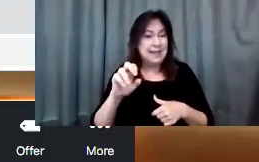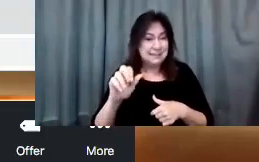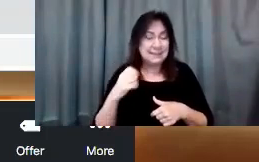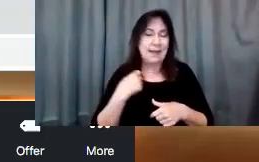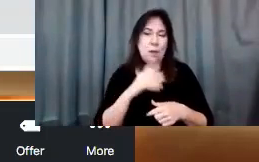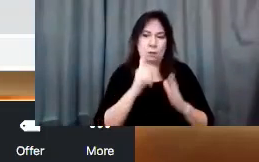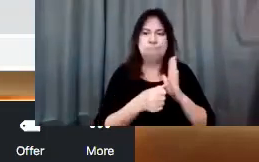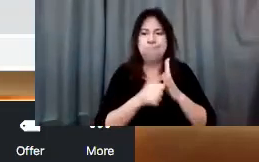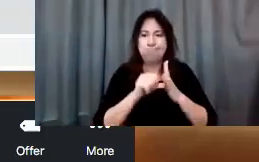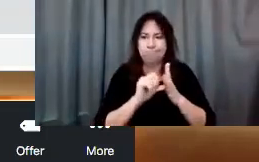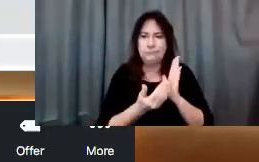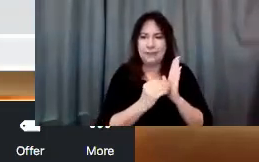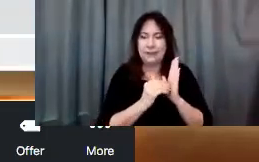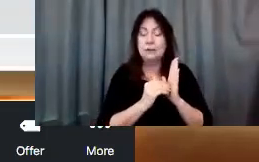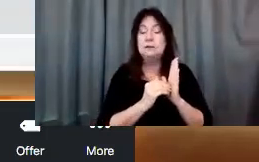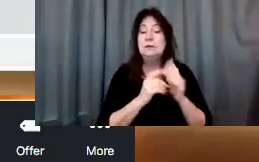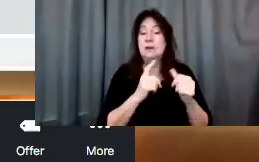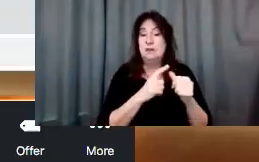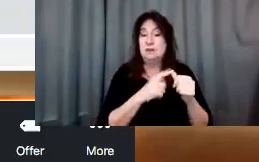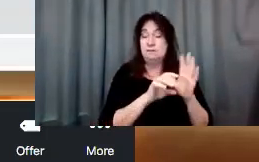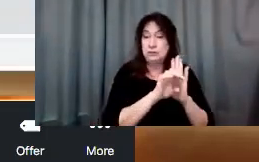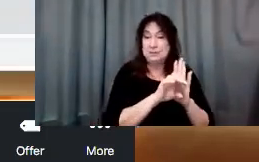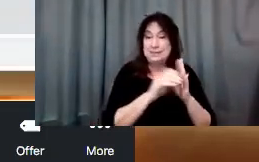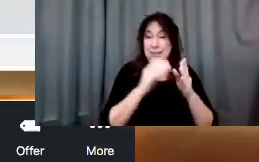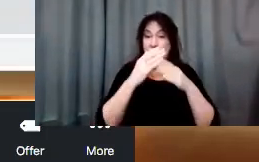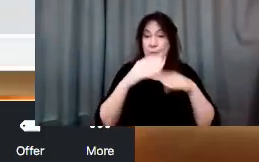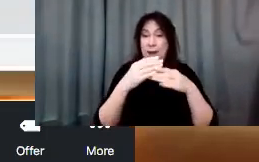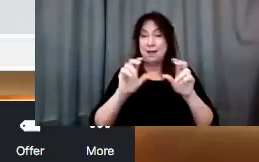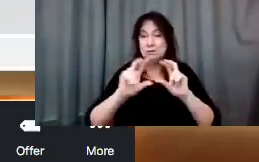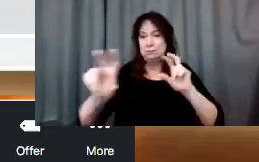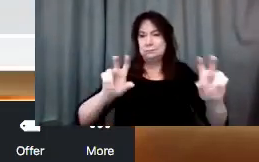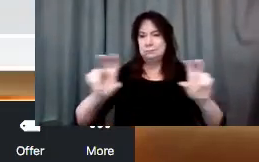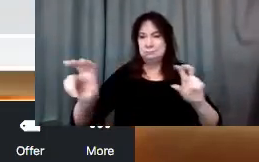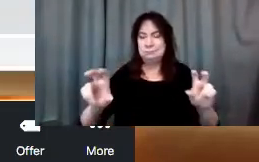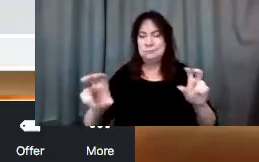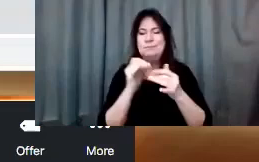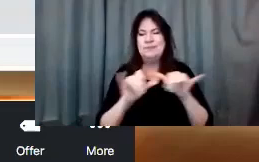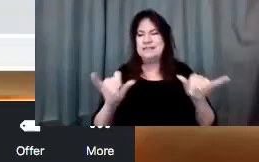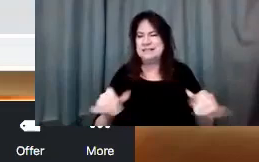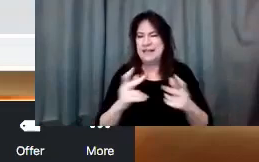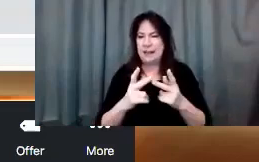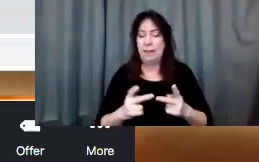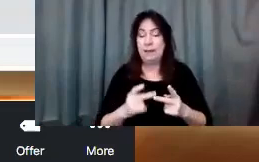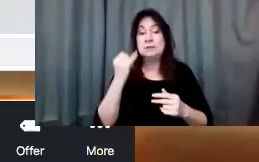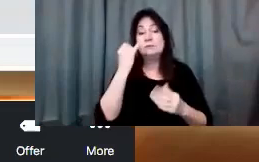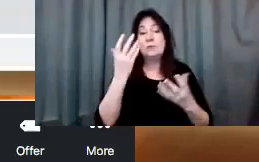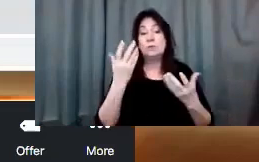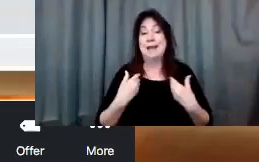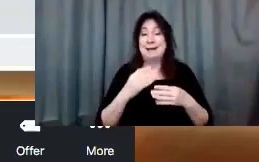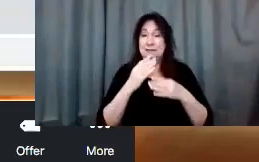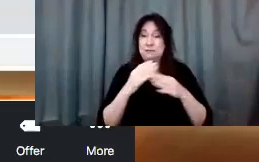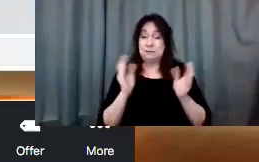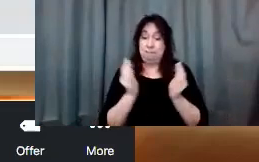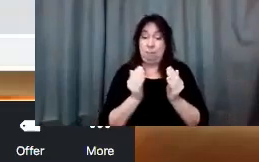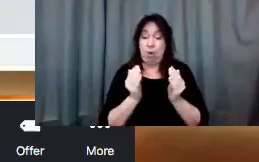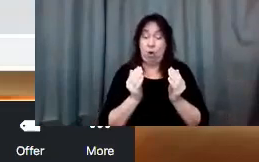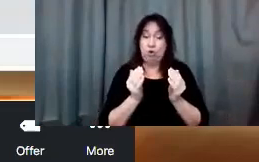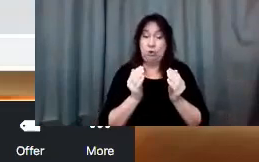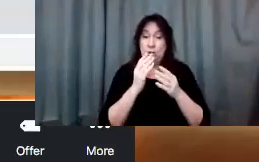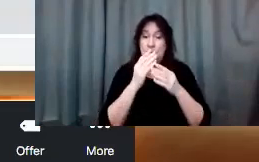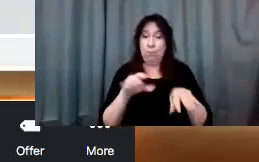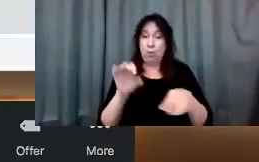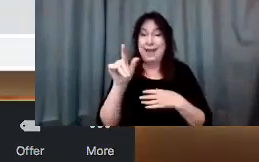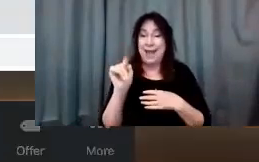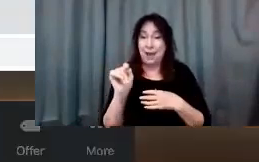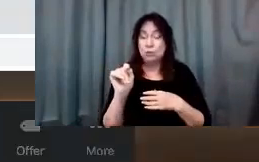that just like the first example, breakouts are in the same place. So if the session had smaller breakout sessions, in the top